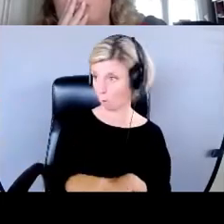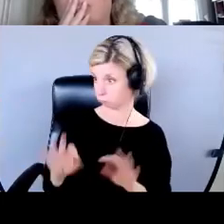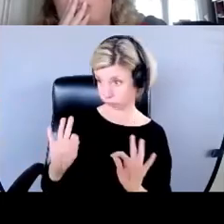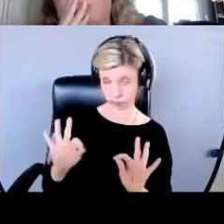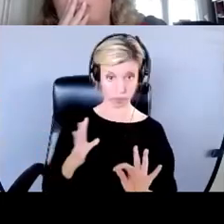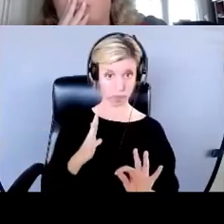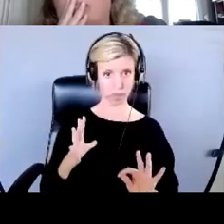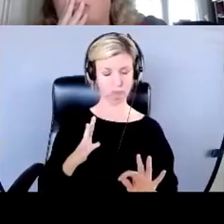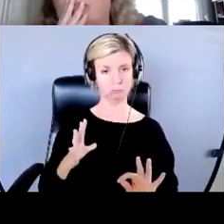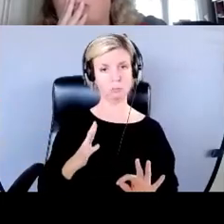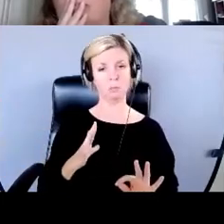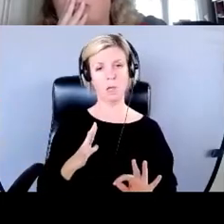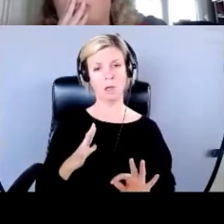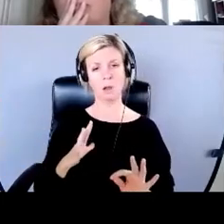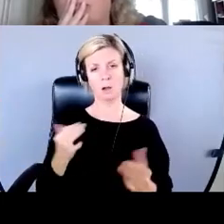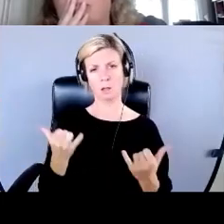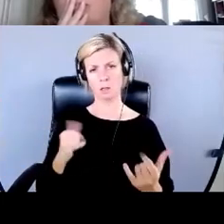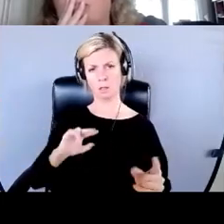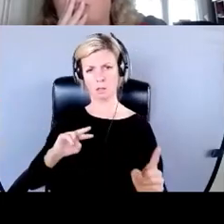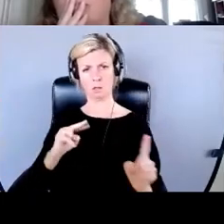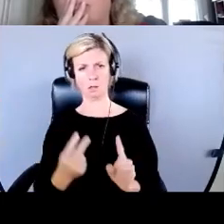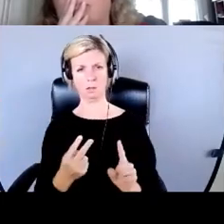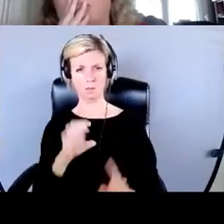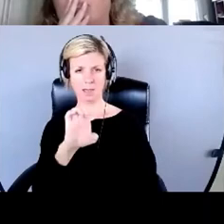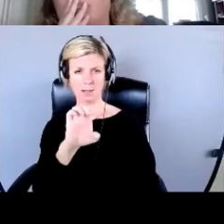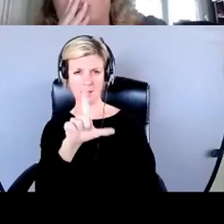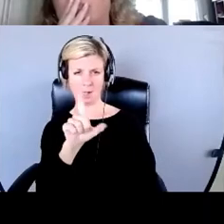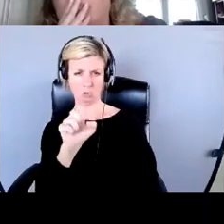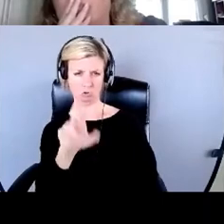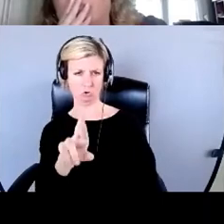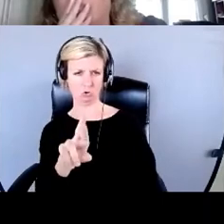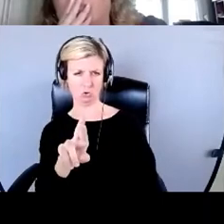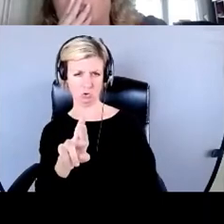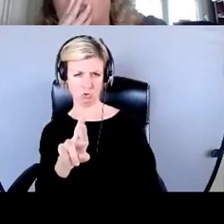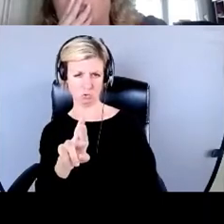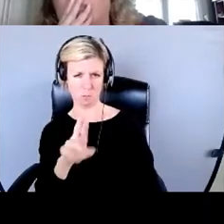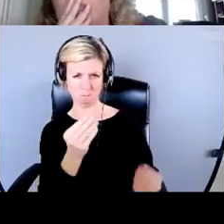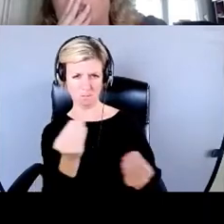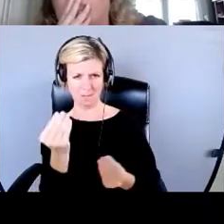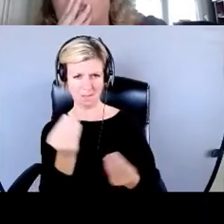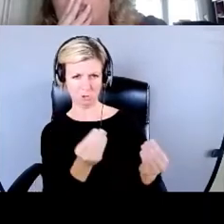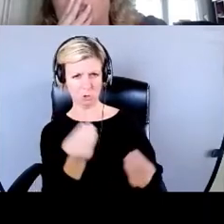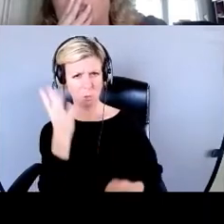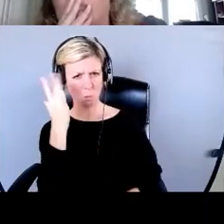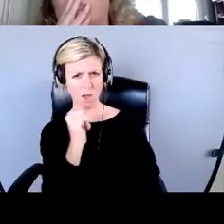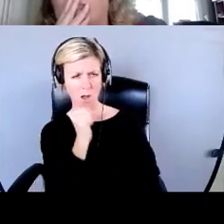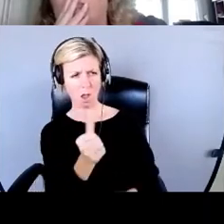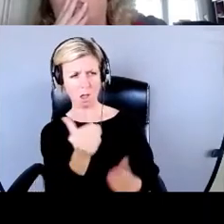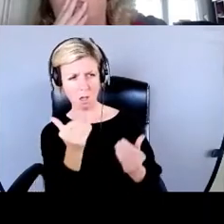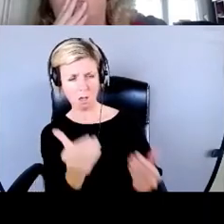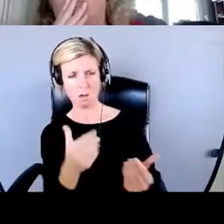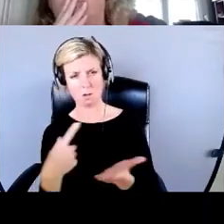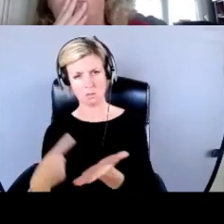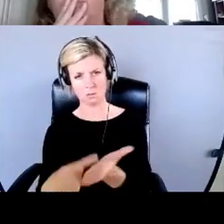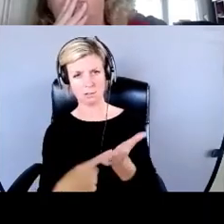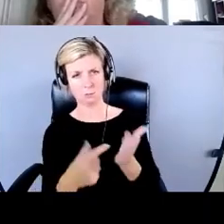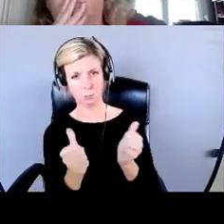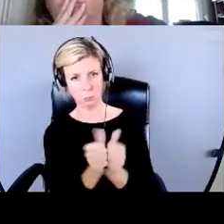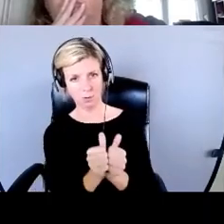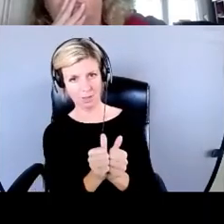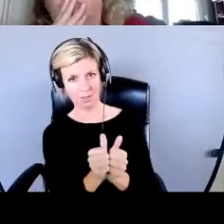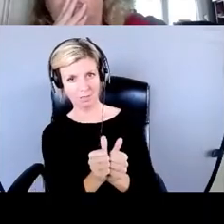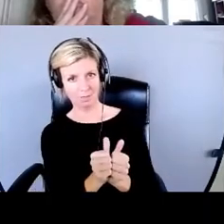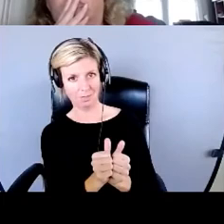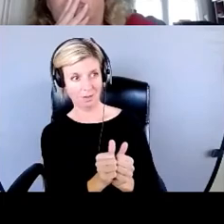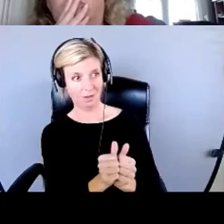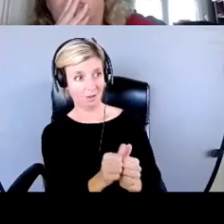would say, why don't you have a conversation with everybody, with your parents and yourself and your partner, if